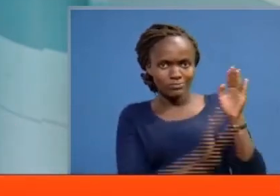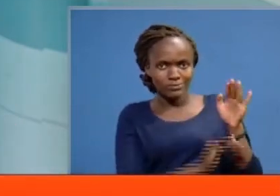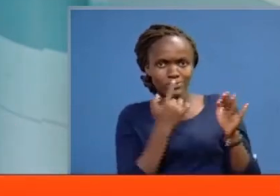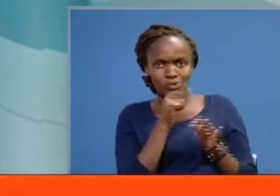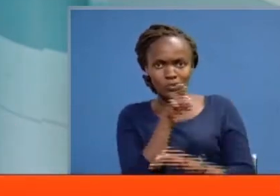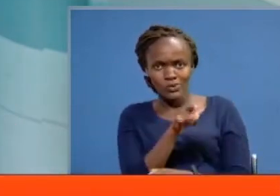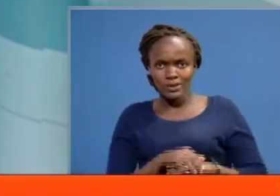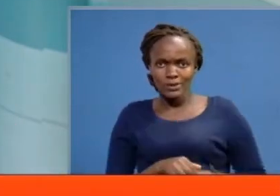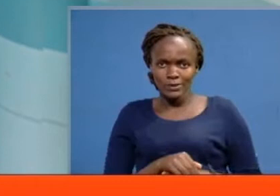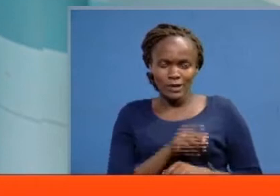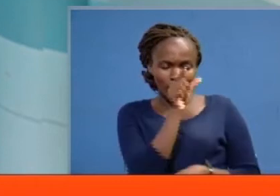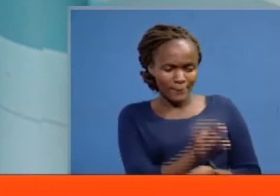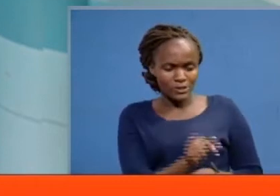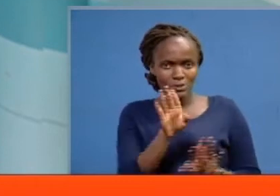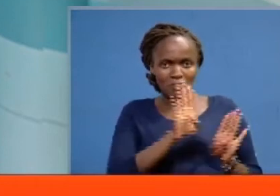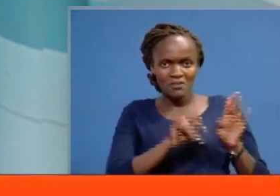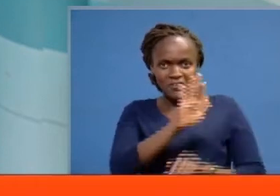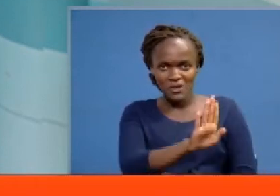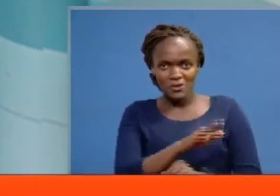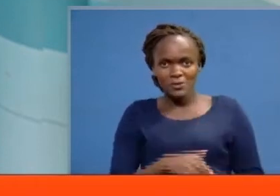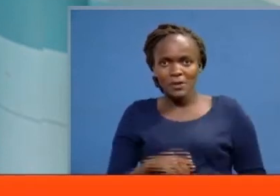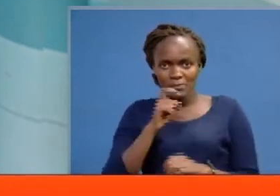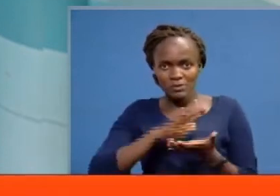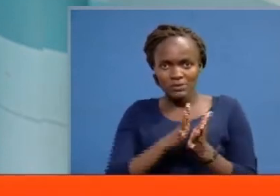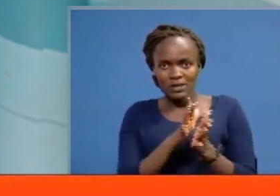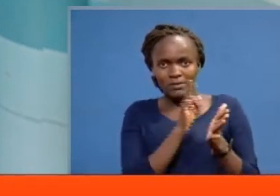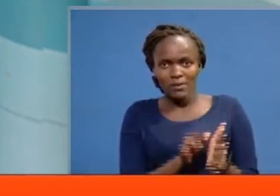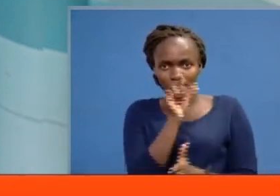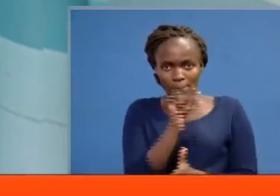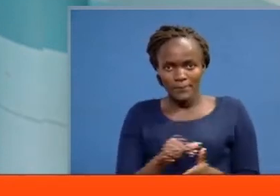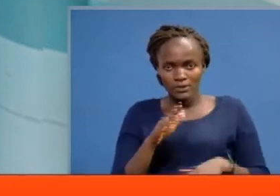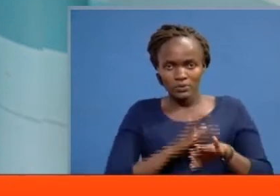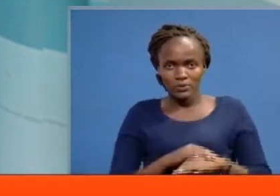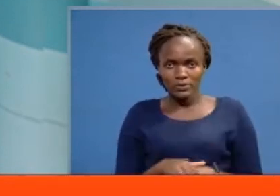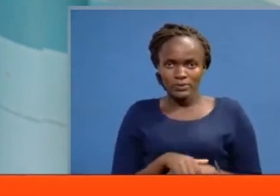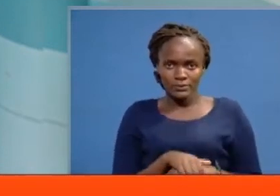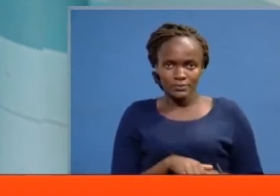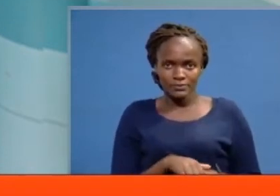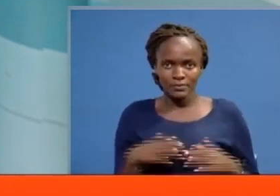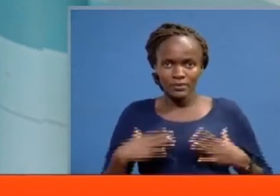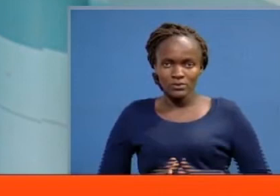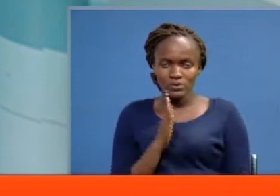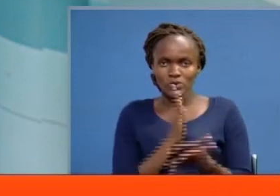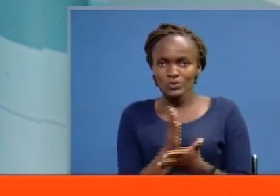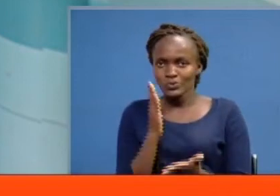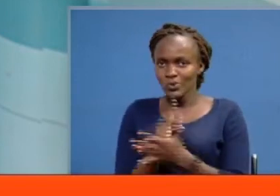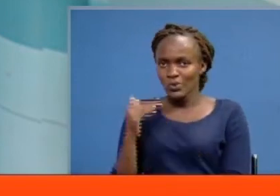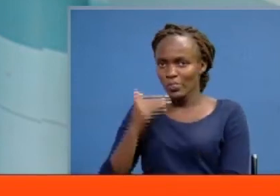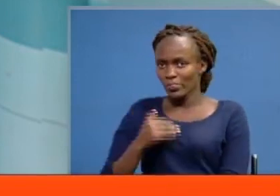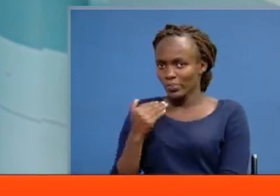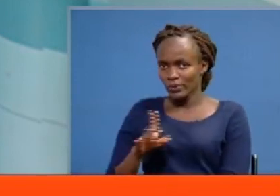are as a person, your character. So you have to be a person of integrity, you know, a person of honesty. And